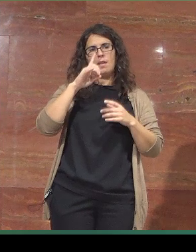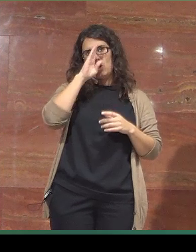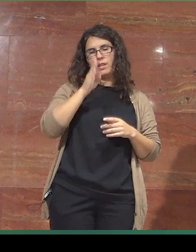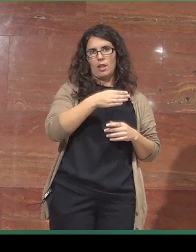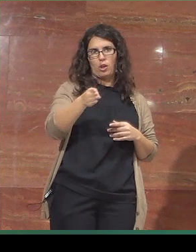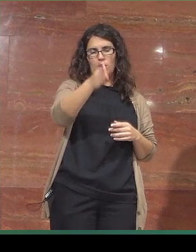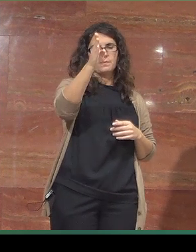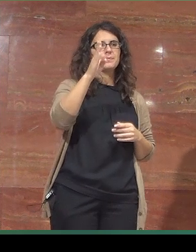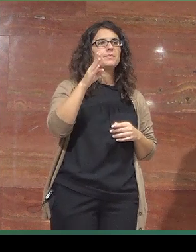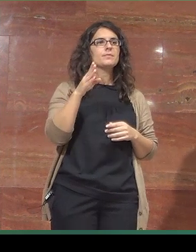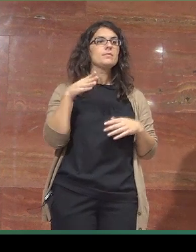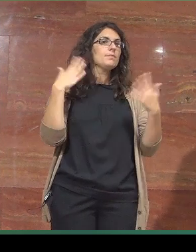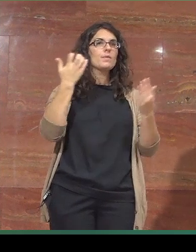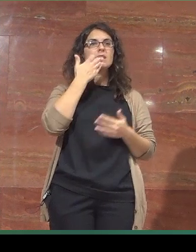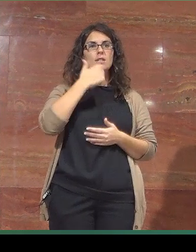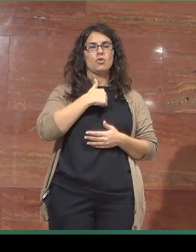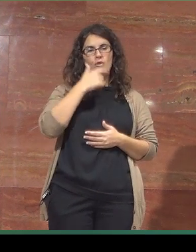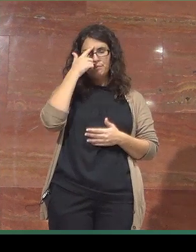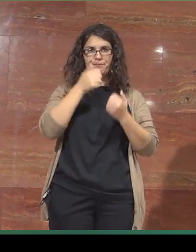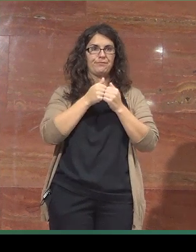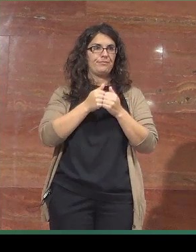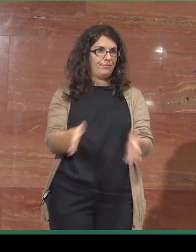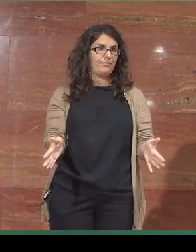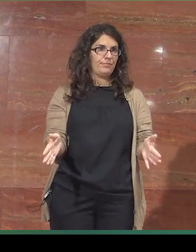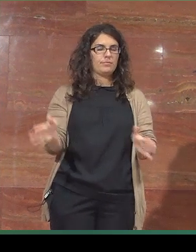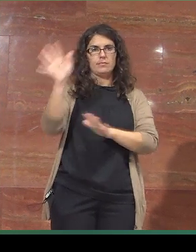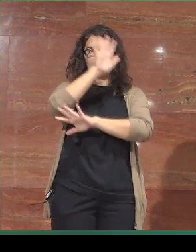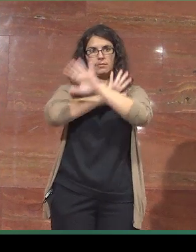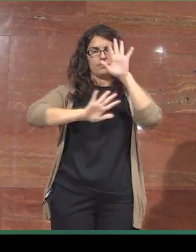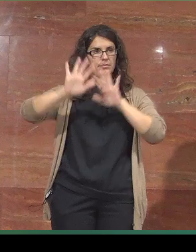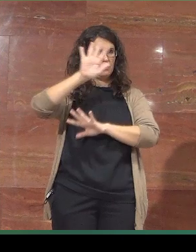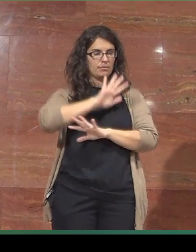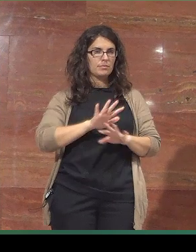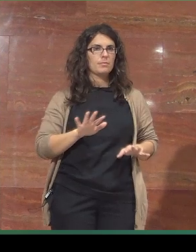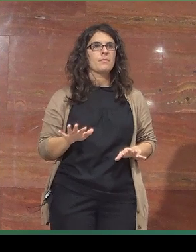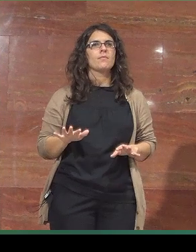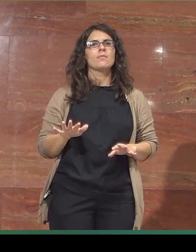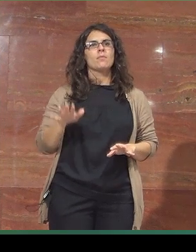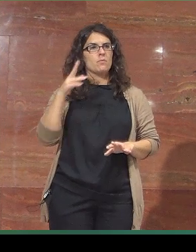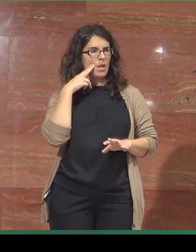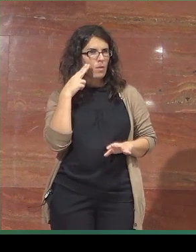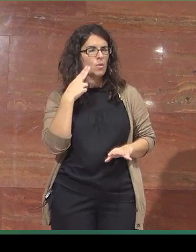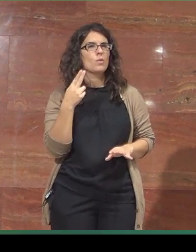you disoriented? When you are afraid. And the